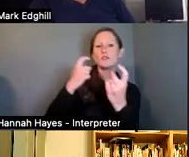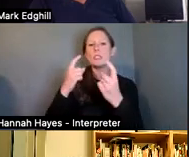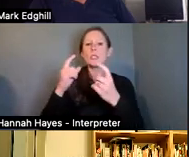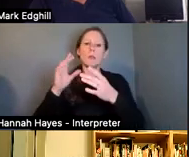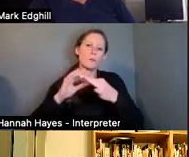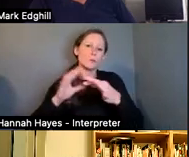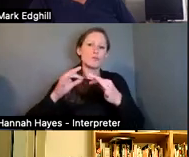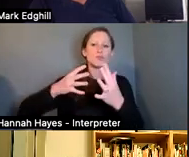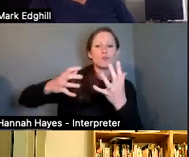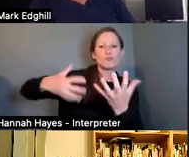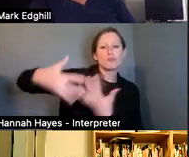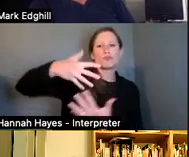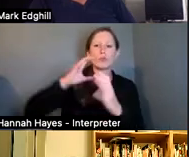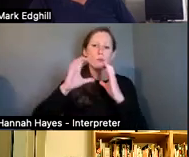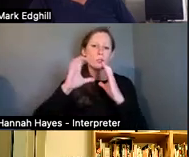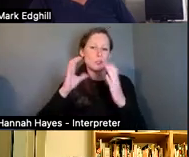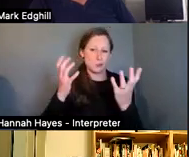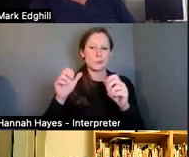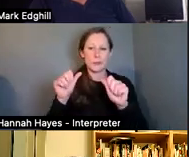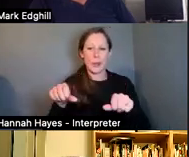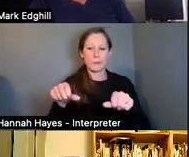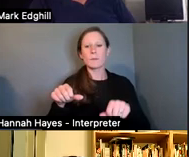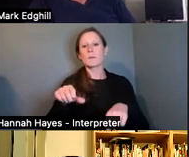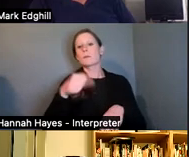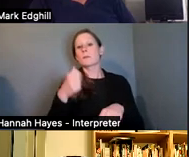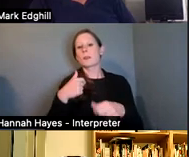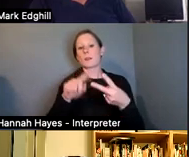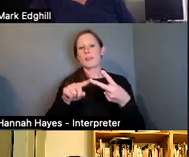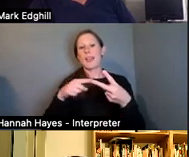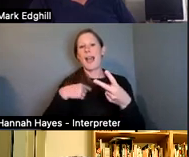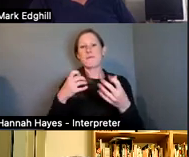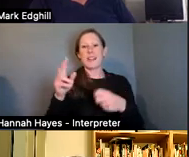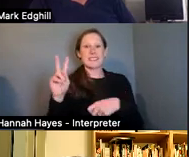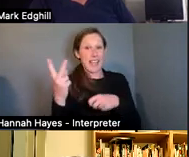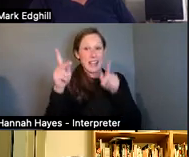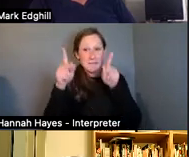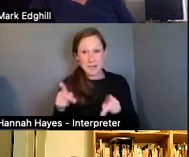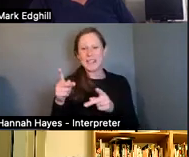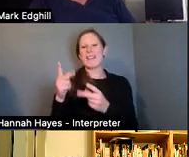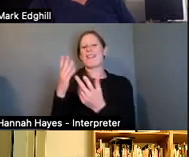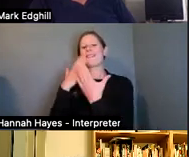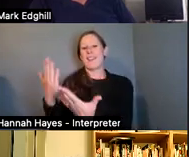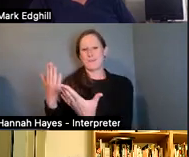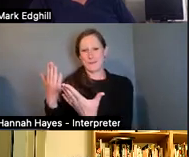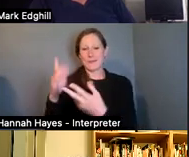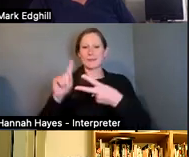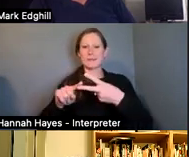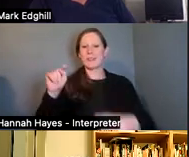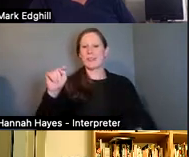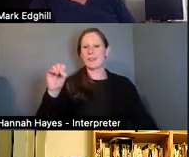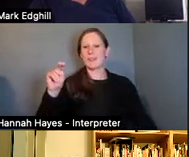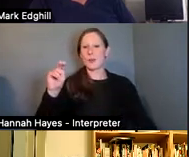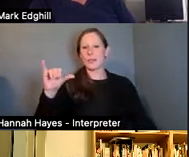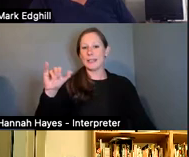And I also want to say thank you to the second person I wanted to call in and recognize, which is Tony Nitko,